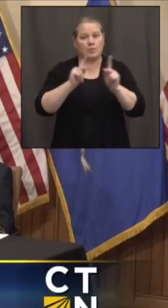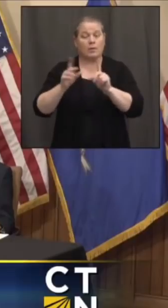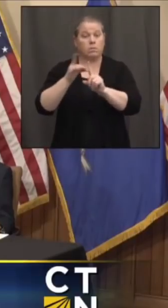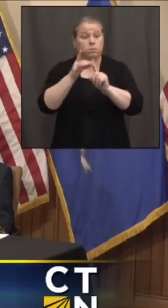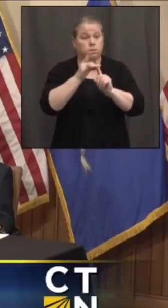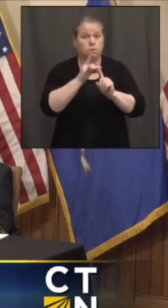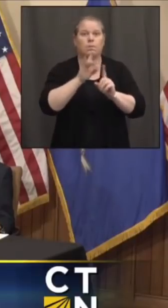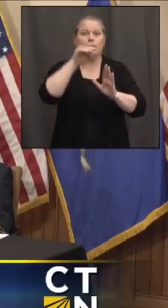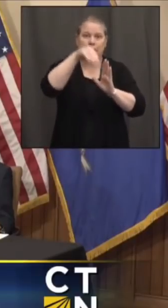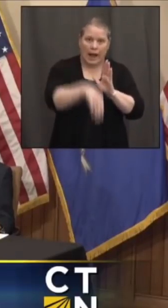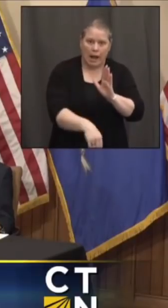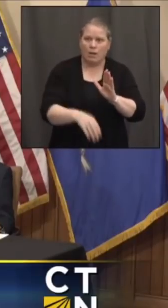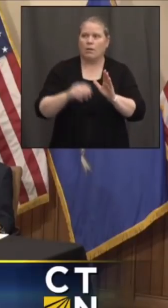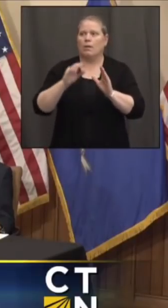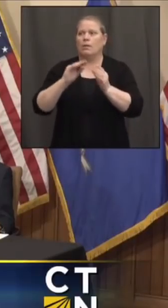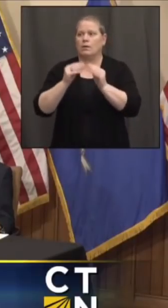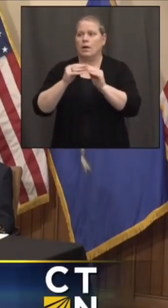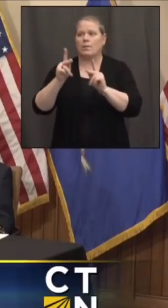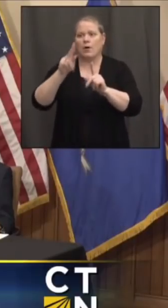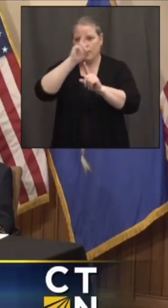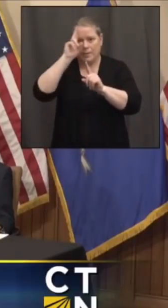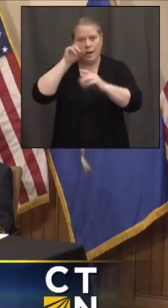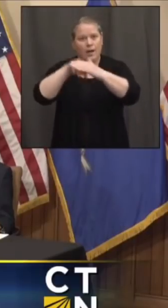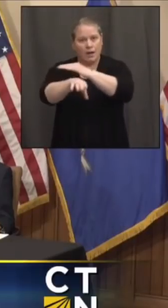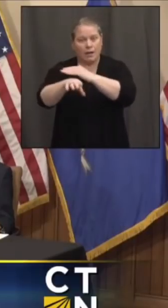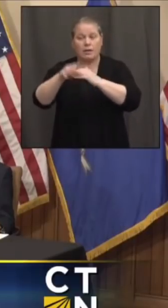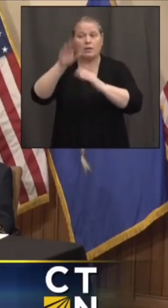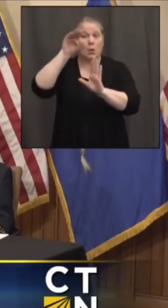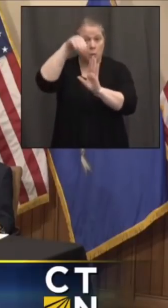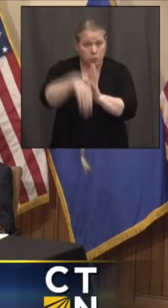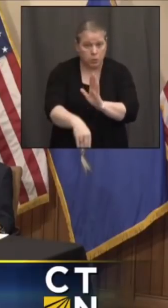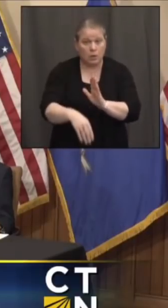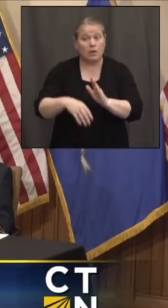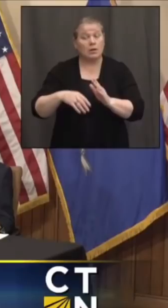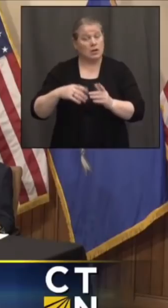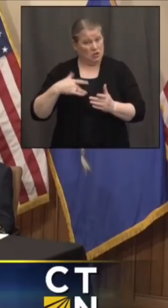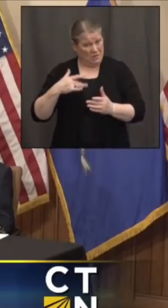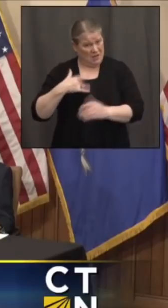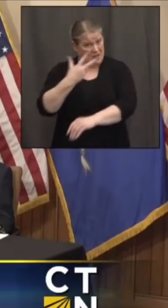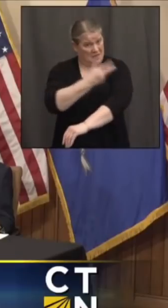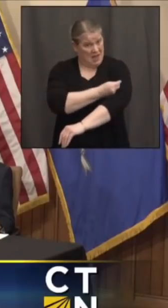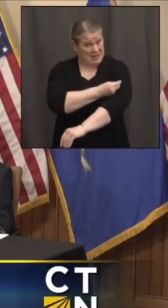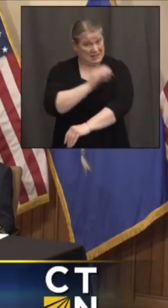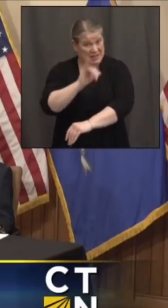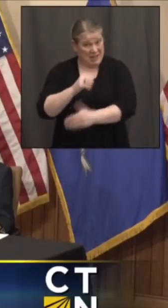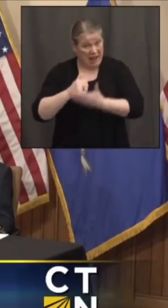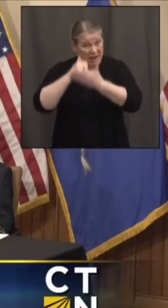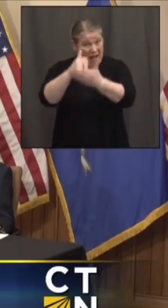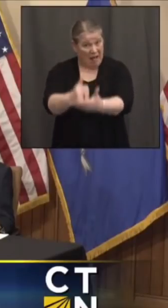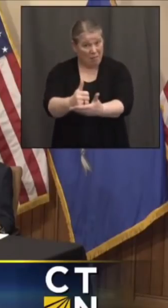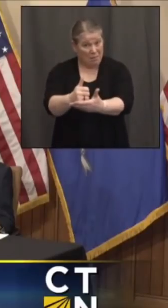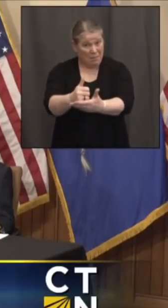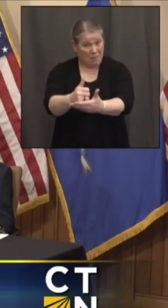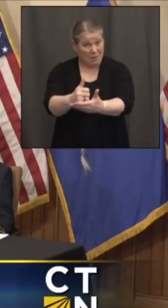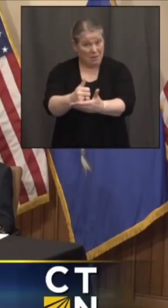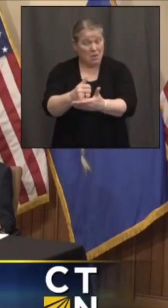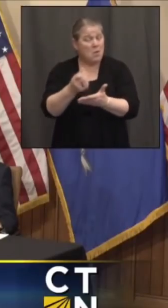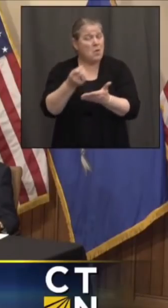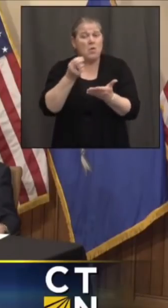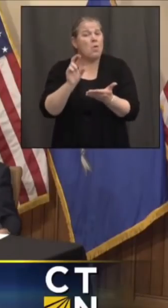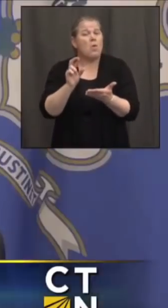now? And if so, do you expect these numbers to continue downwards, or do we still not know